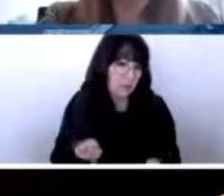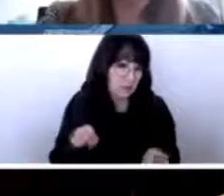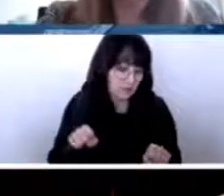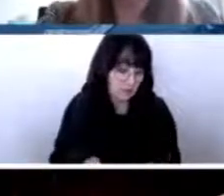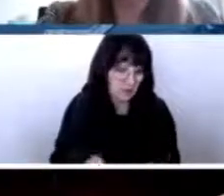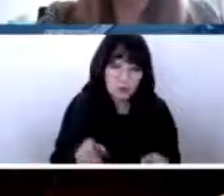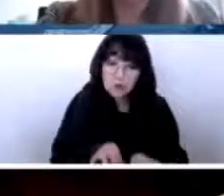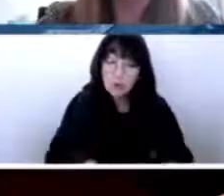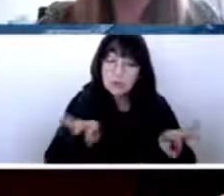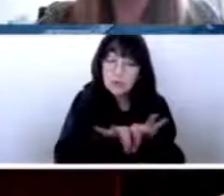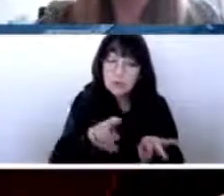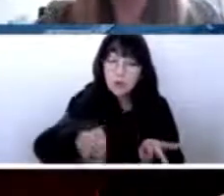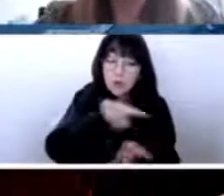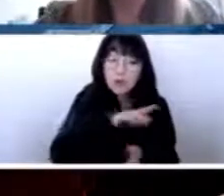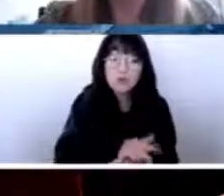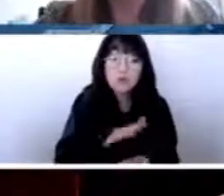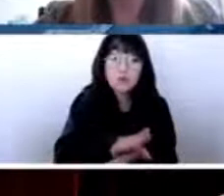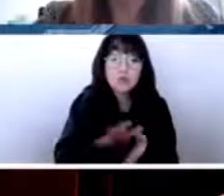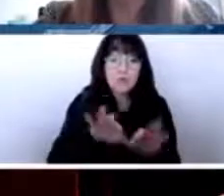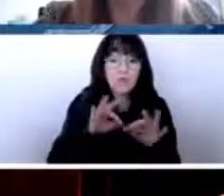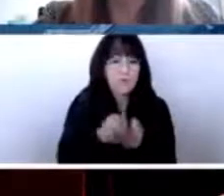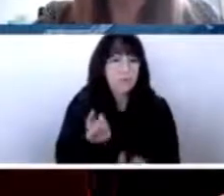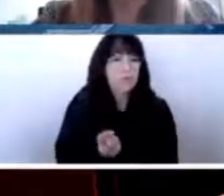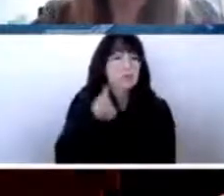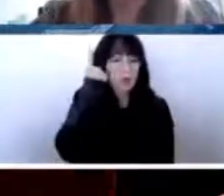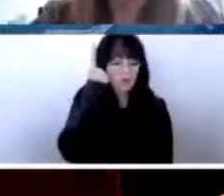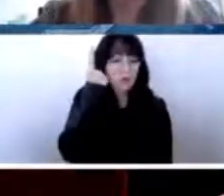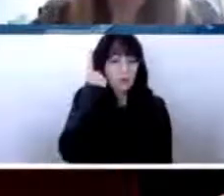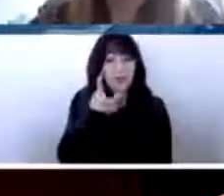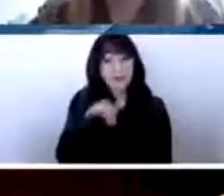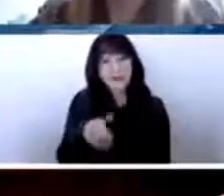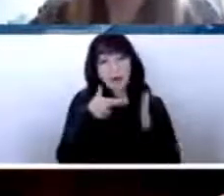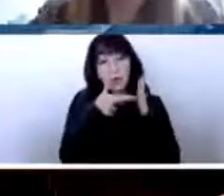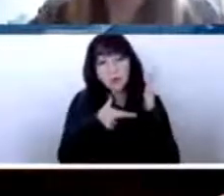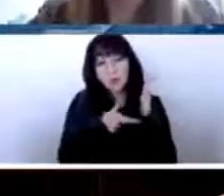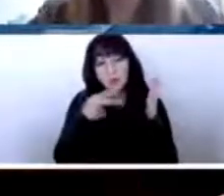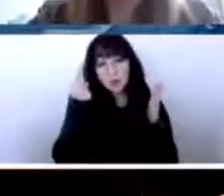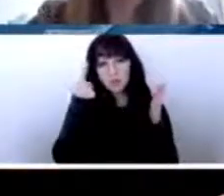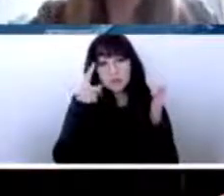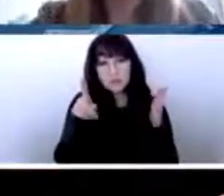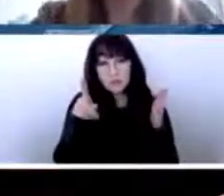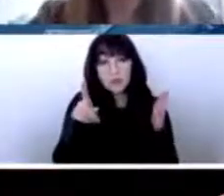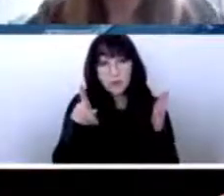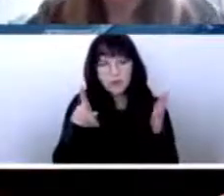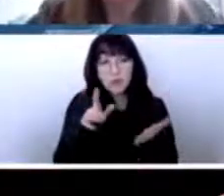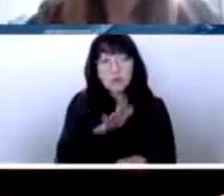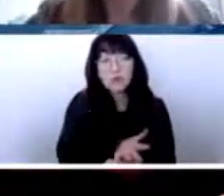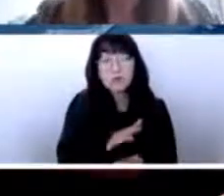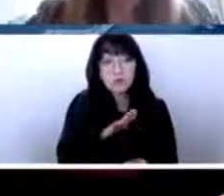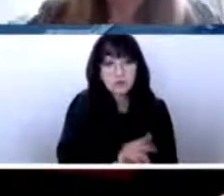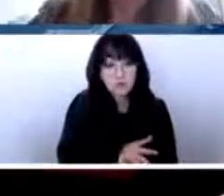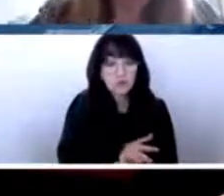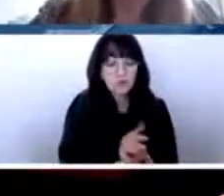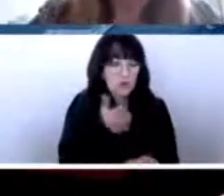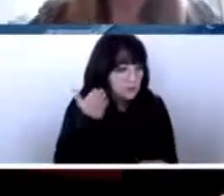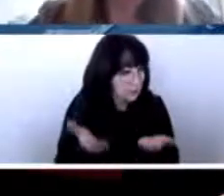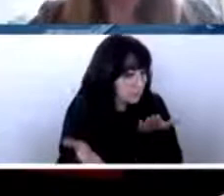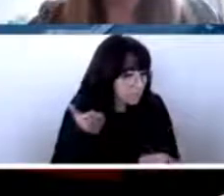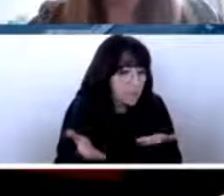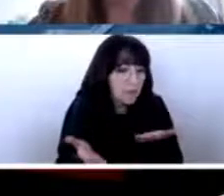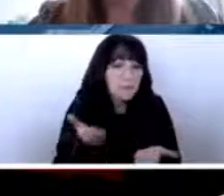understands that the guidance for schools, and I think this is on the next slide, may